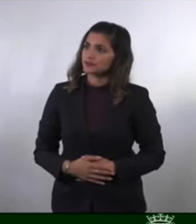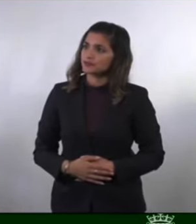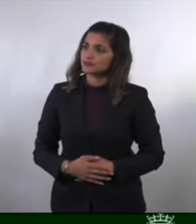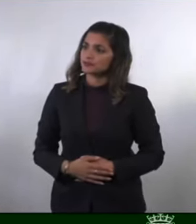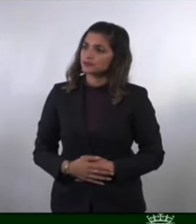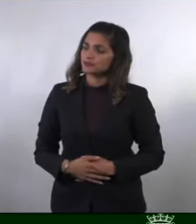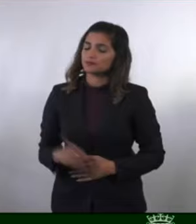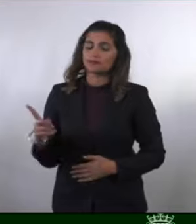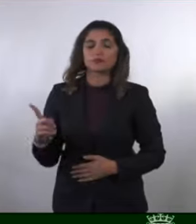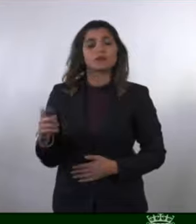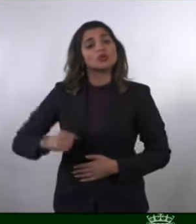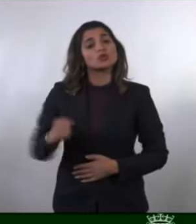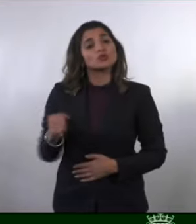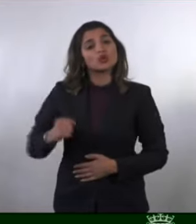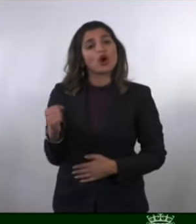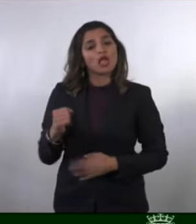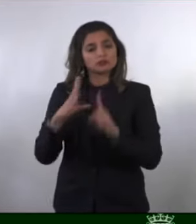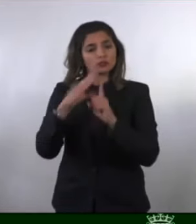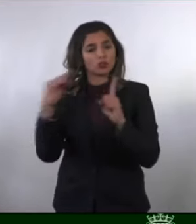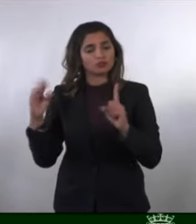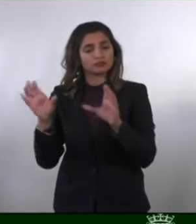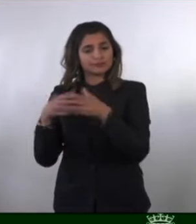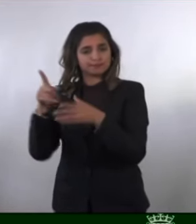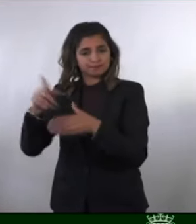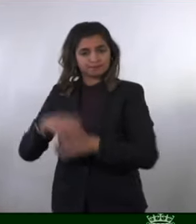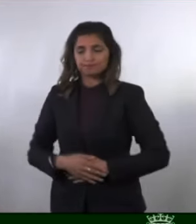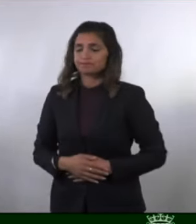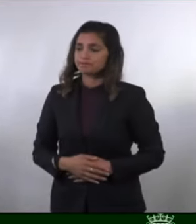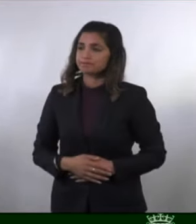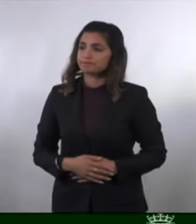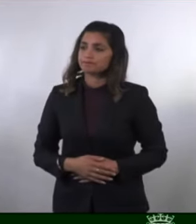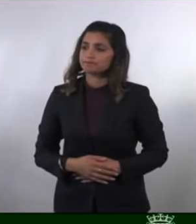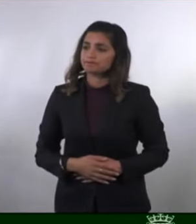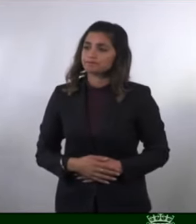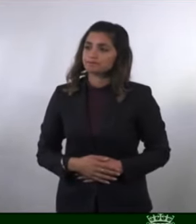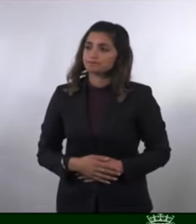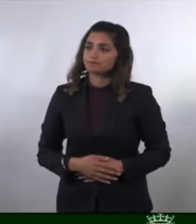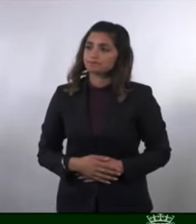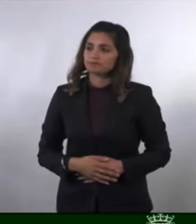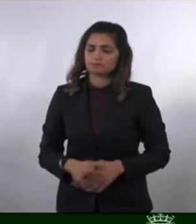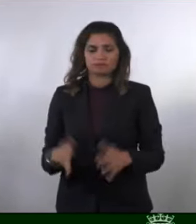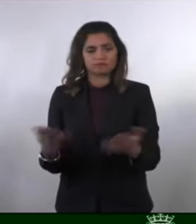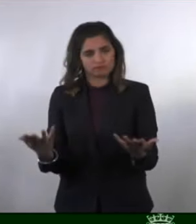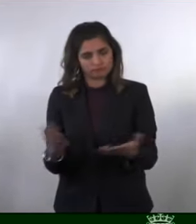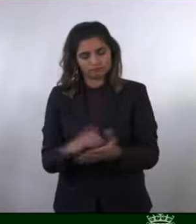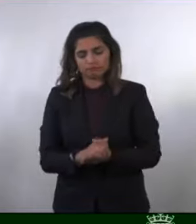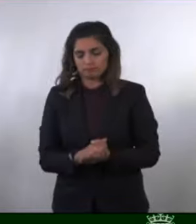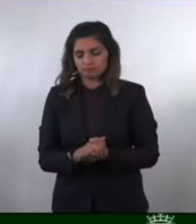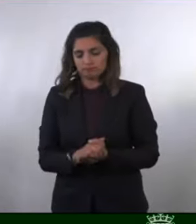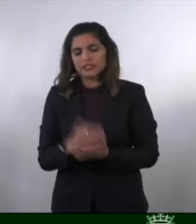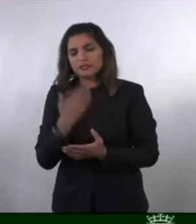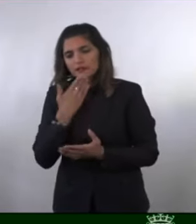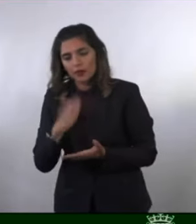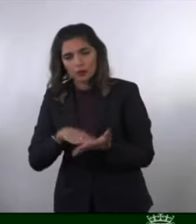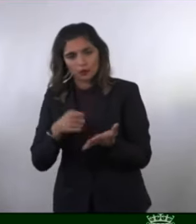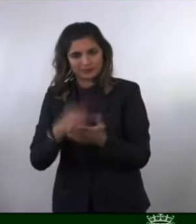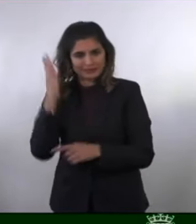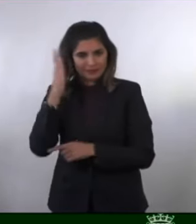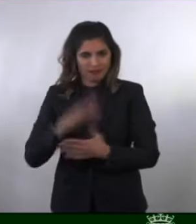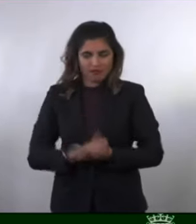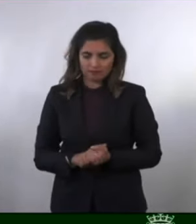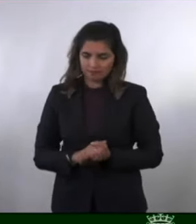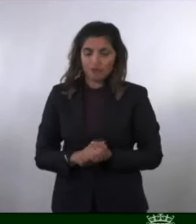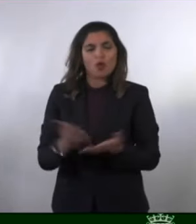Thank you, Mr. Speaker. Quite rightly, we are keeping young people in full-time education at this time. The outdoor education